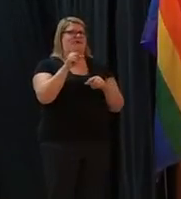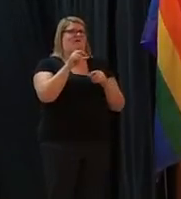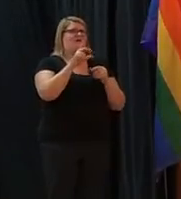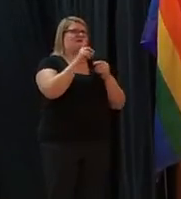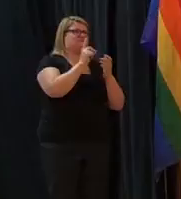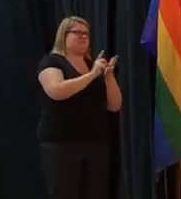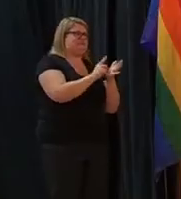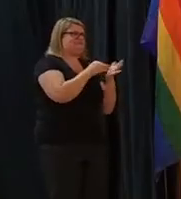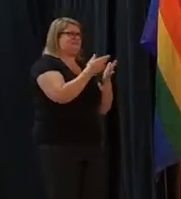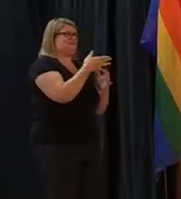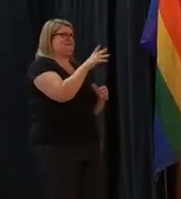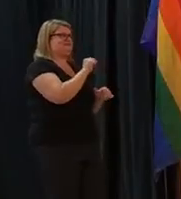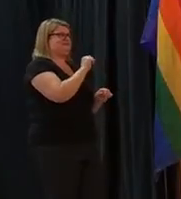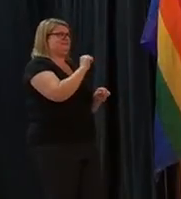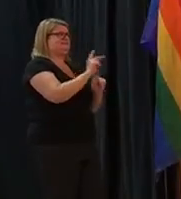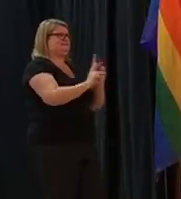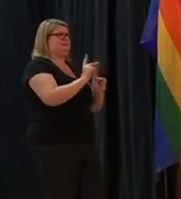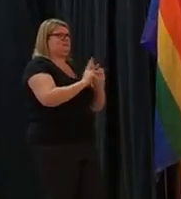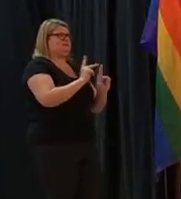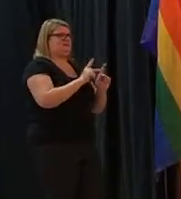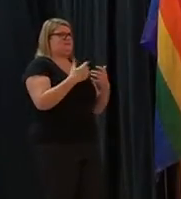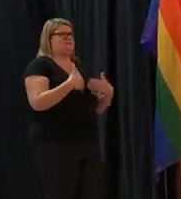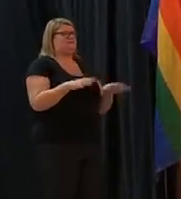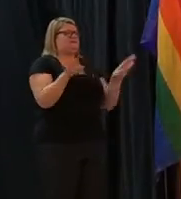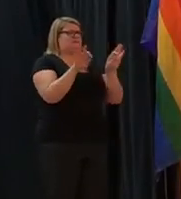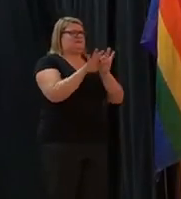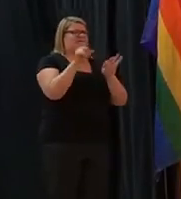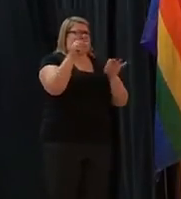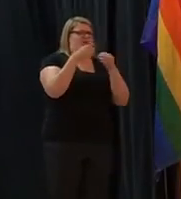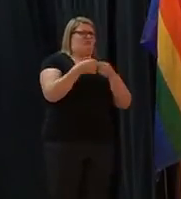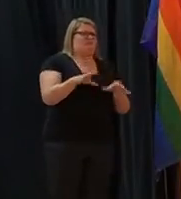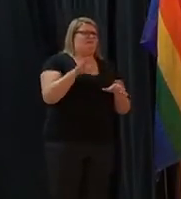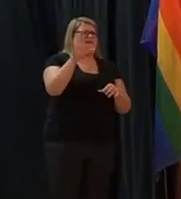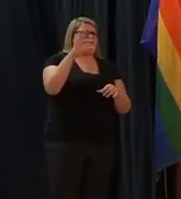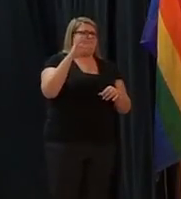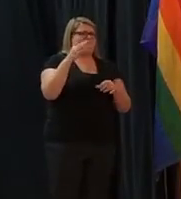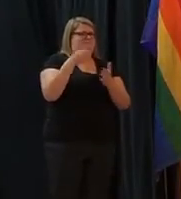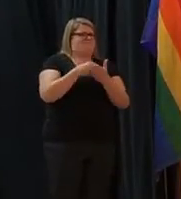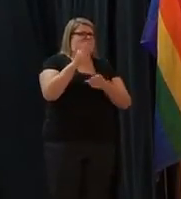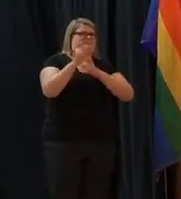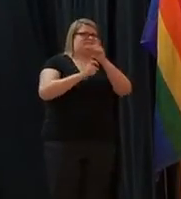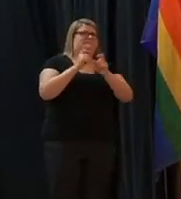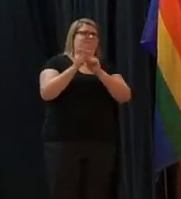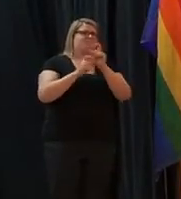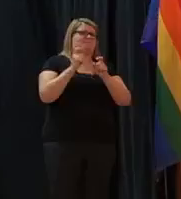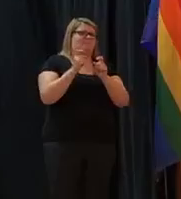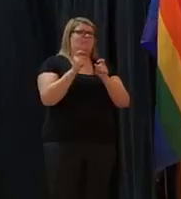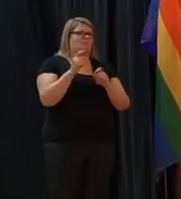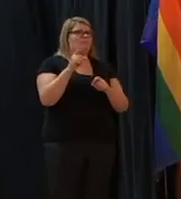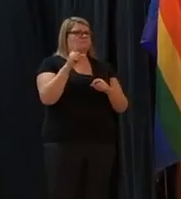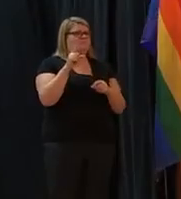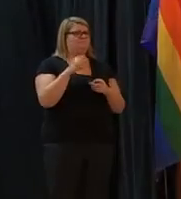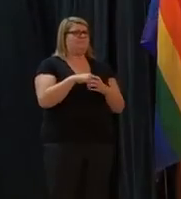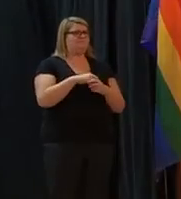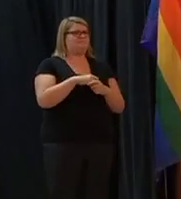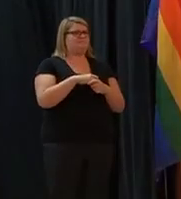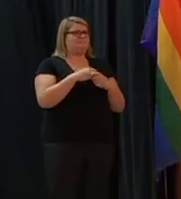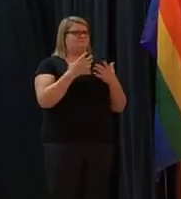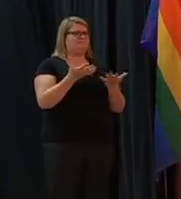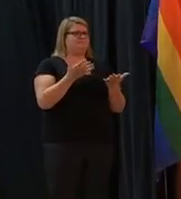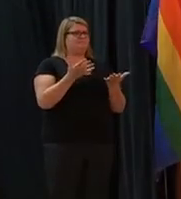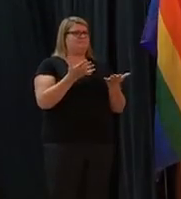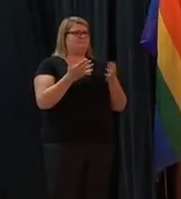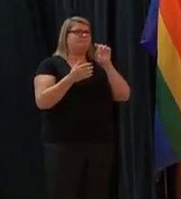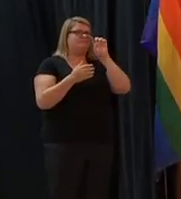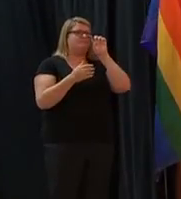Rwanda, he will lose that kind of benefits. What would be the point of him getting promotion in a multinational company? It's